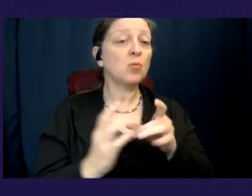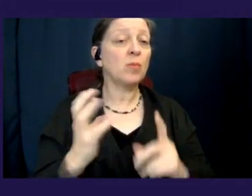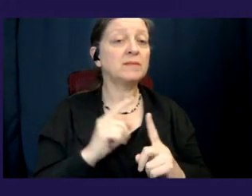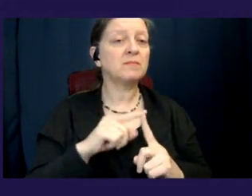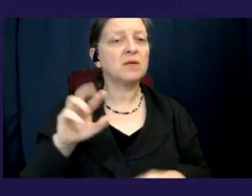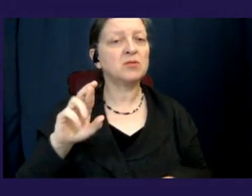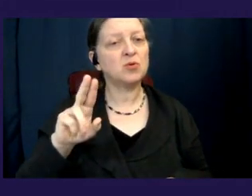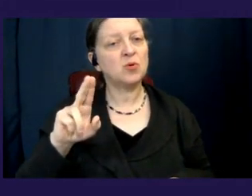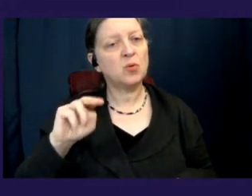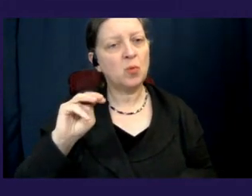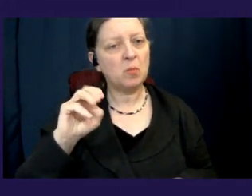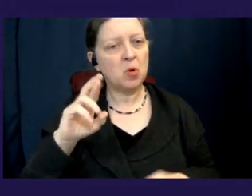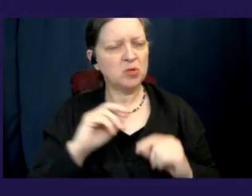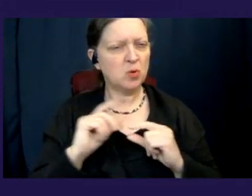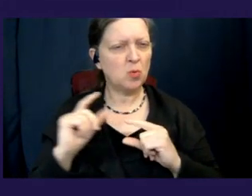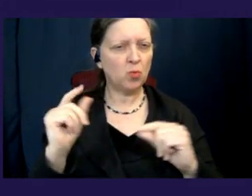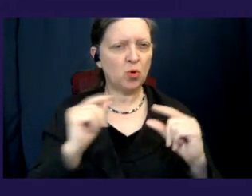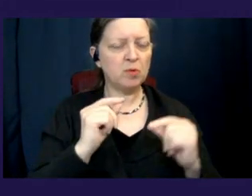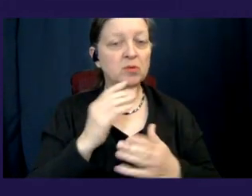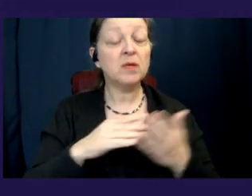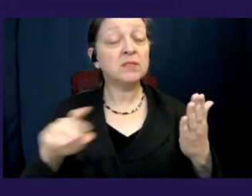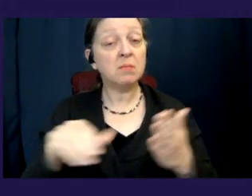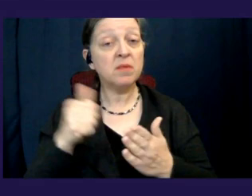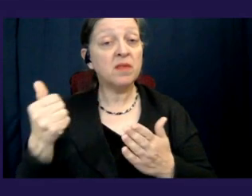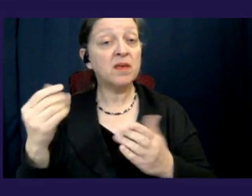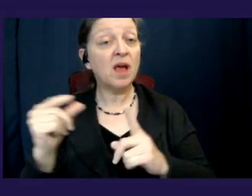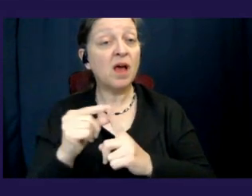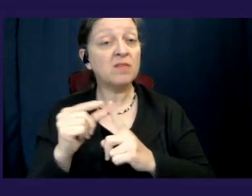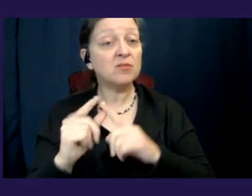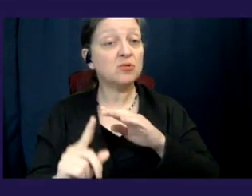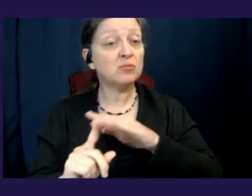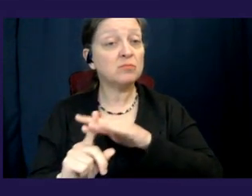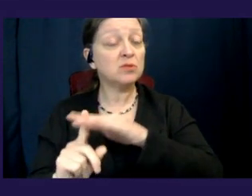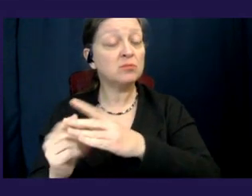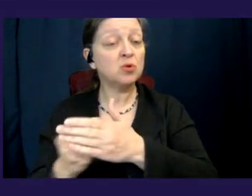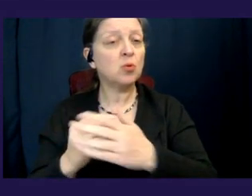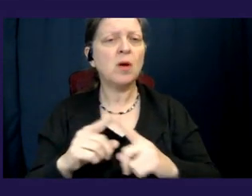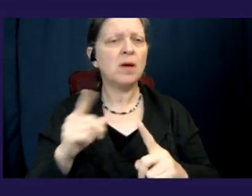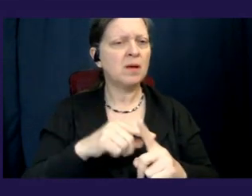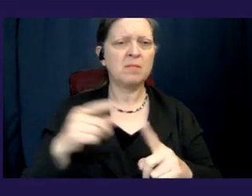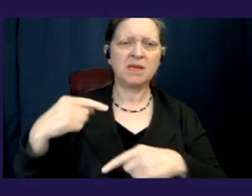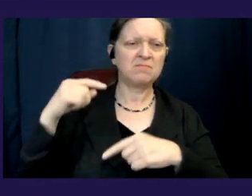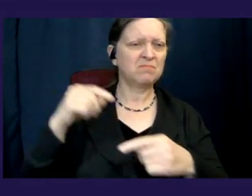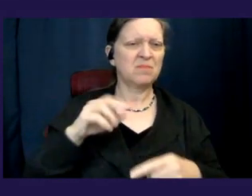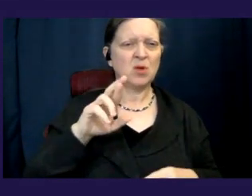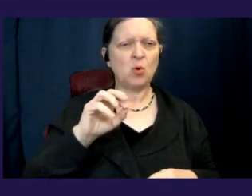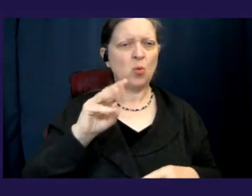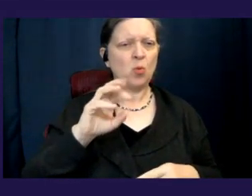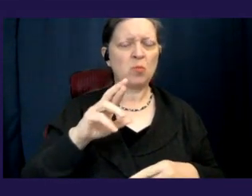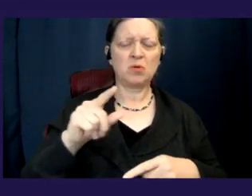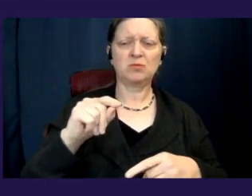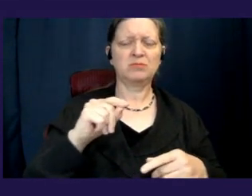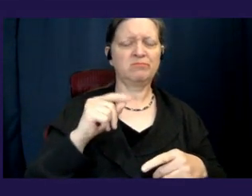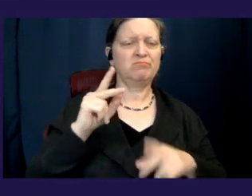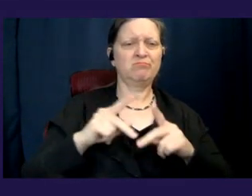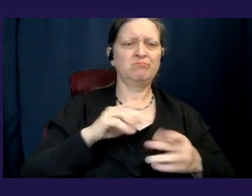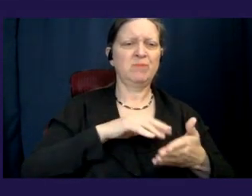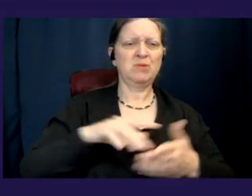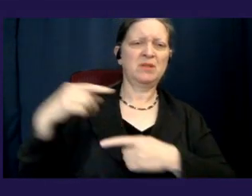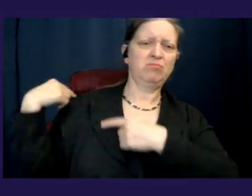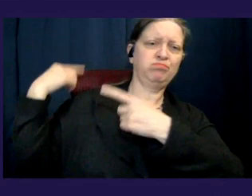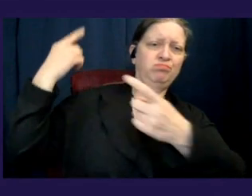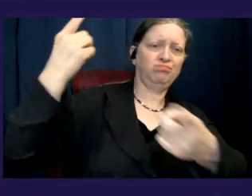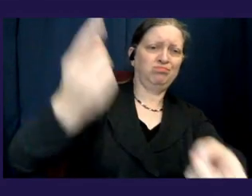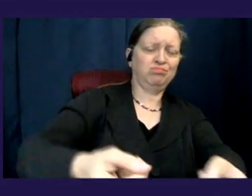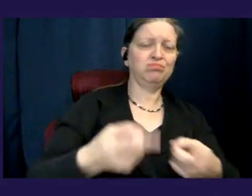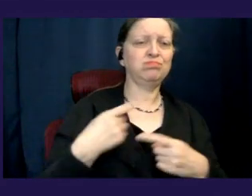actually a long, some of these other terms are emergent. There's a long history of study of rumors with a surge of research in World War II